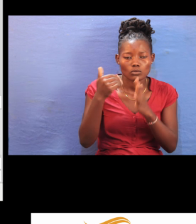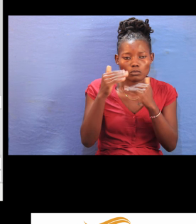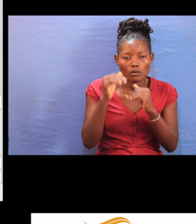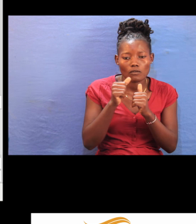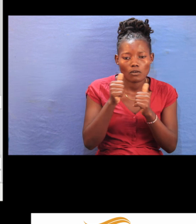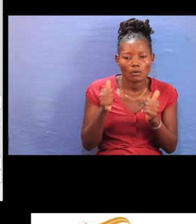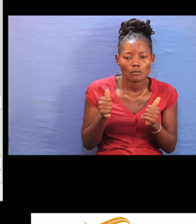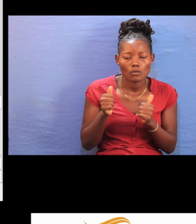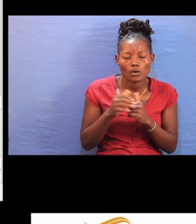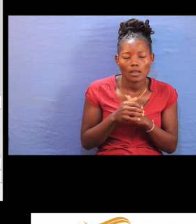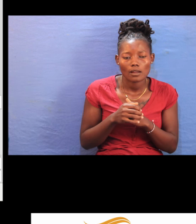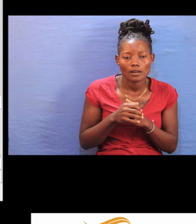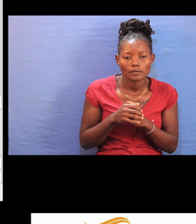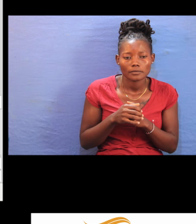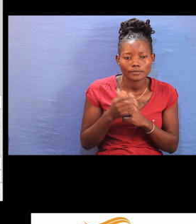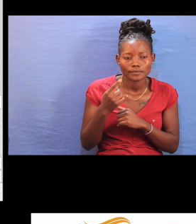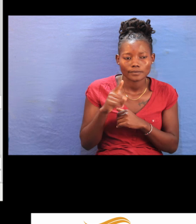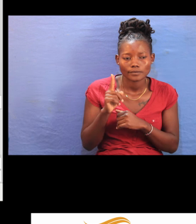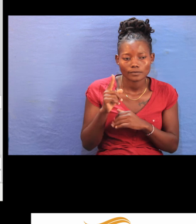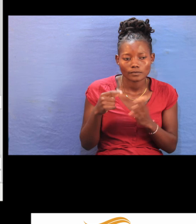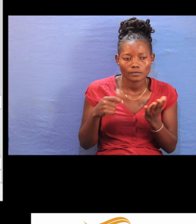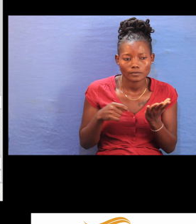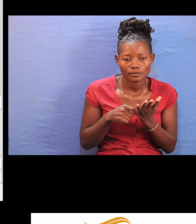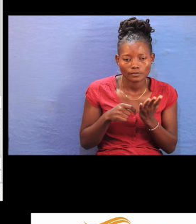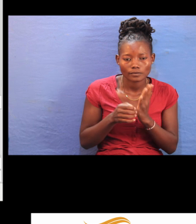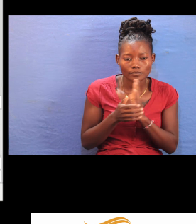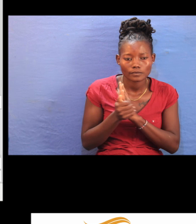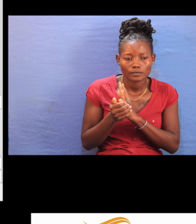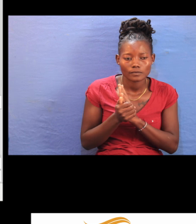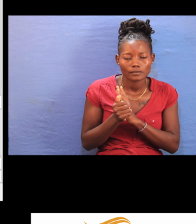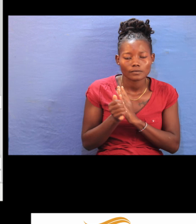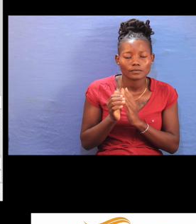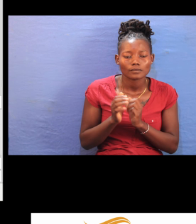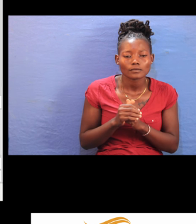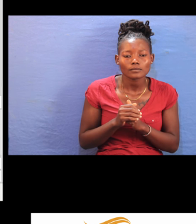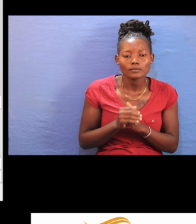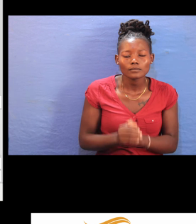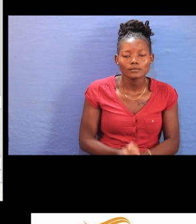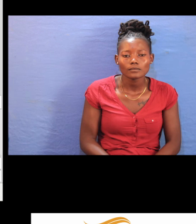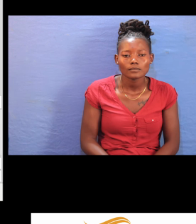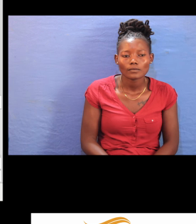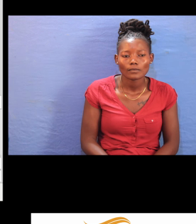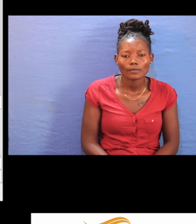as far as your performance, your technique, and such.